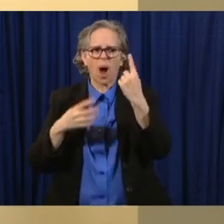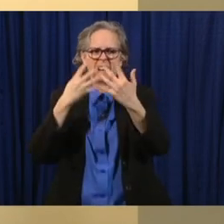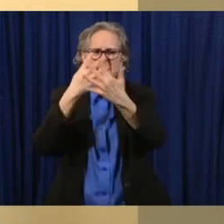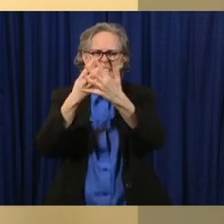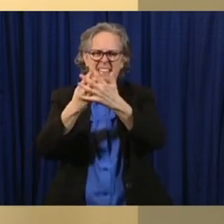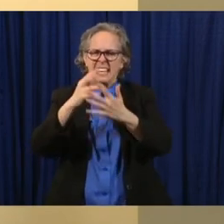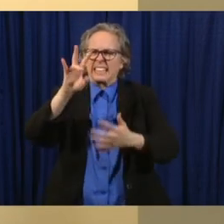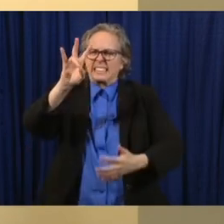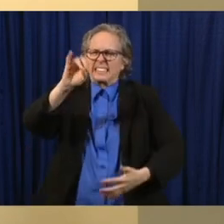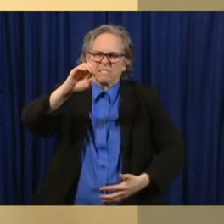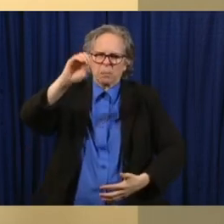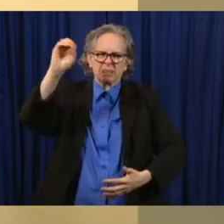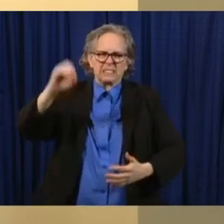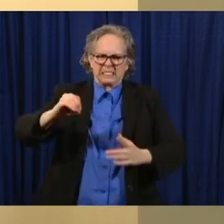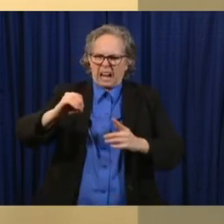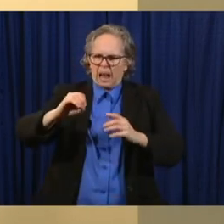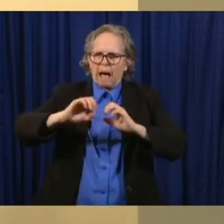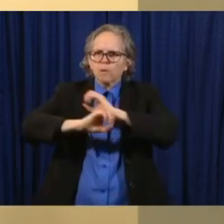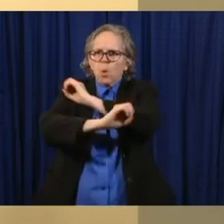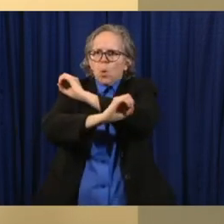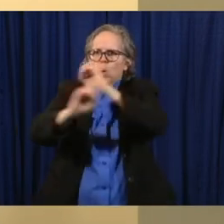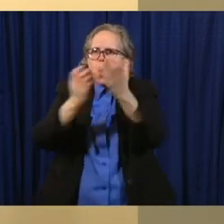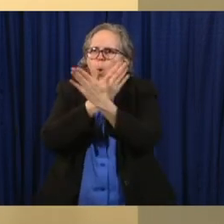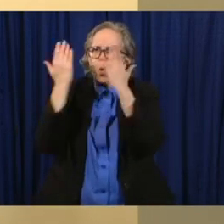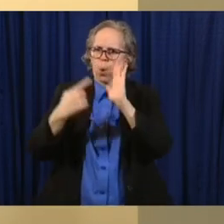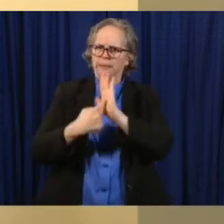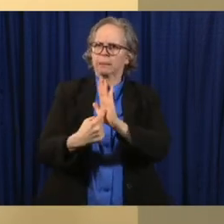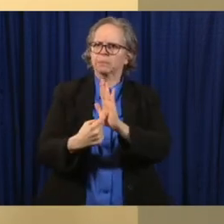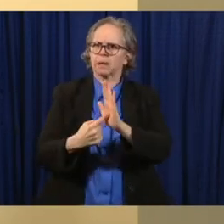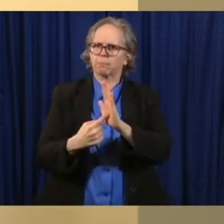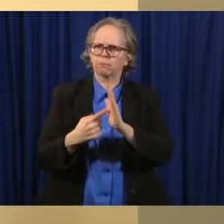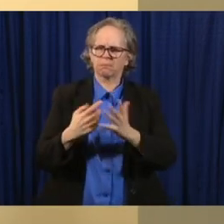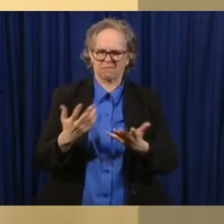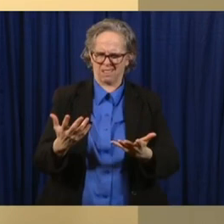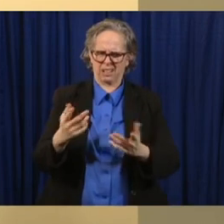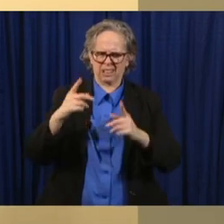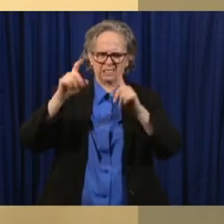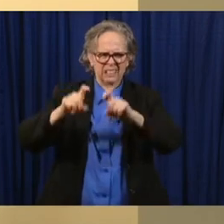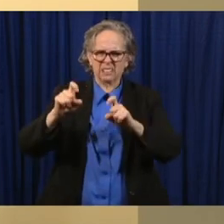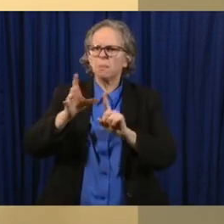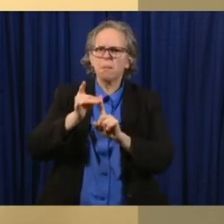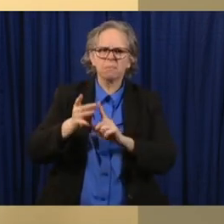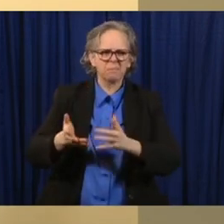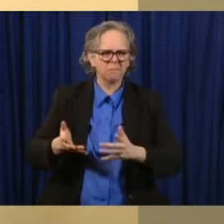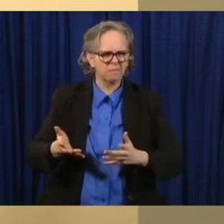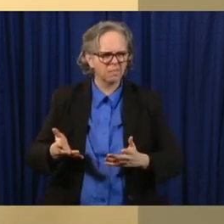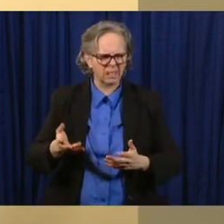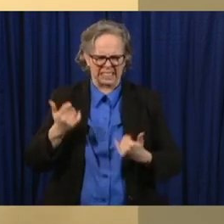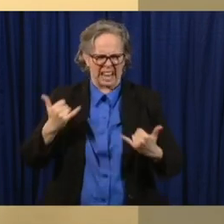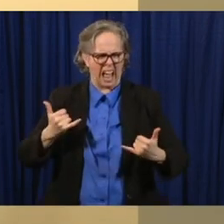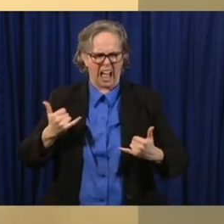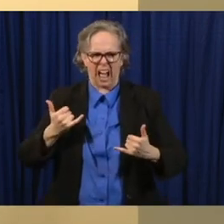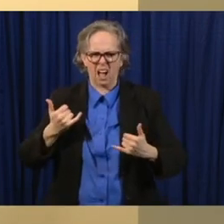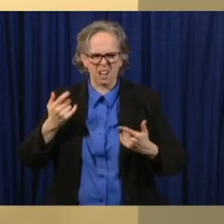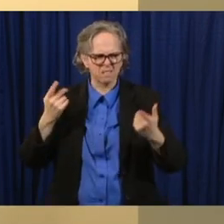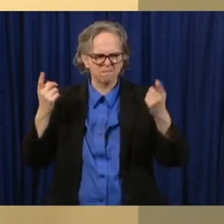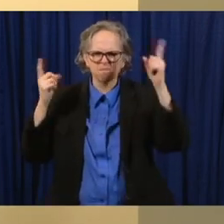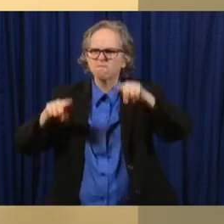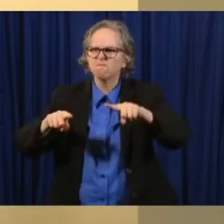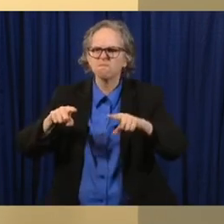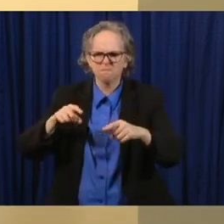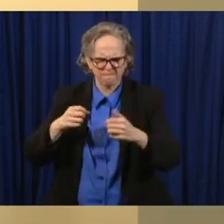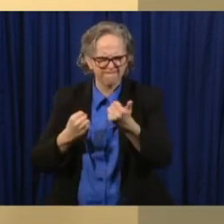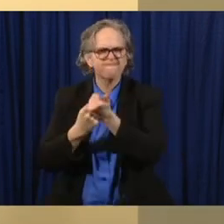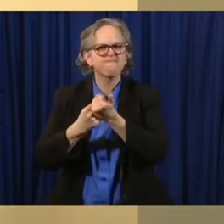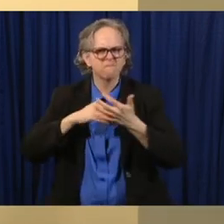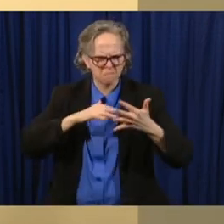to see that in the literature. So that wasn't new, whether it's a nursing home or a prison. Now, those asymptomatic cases might be someone who's